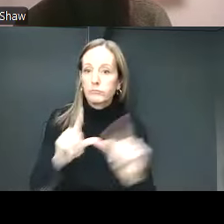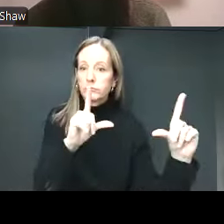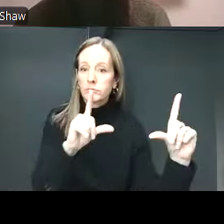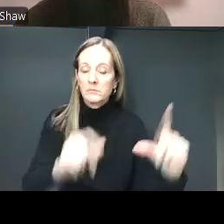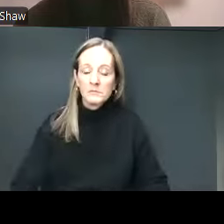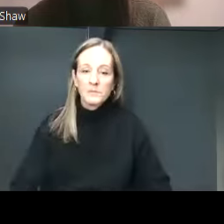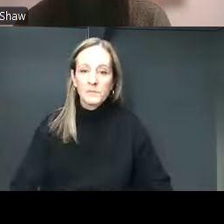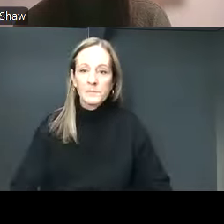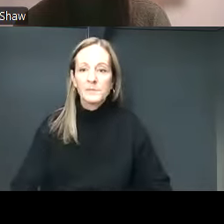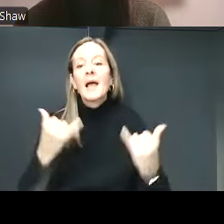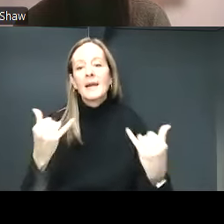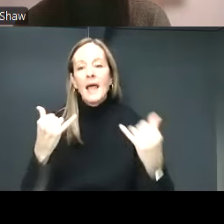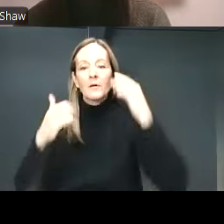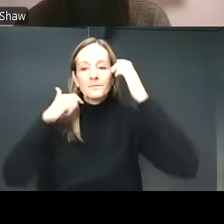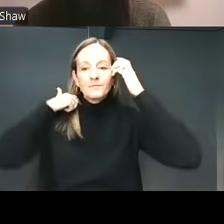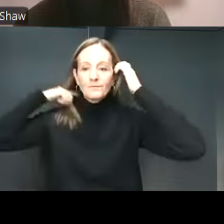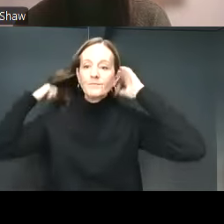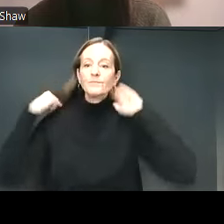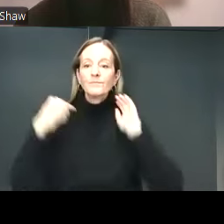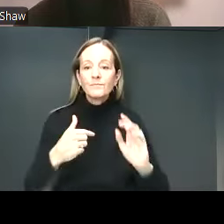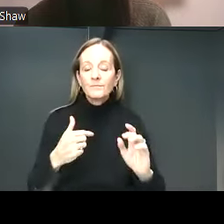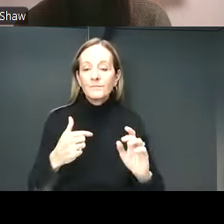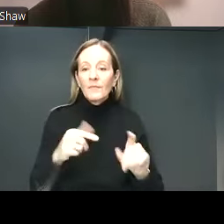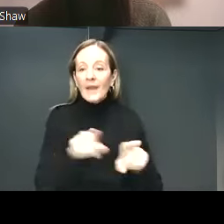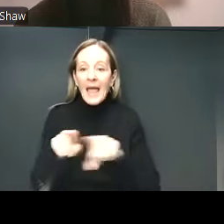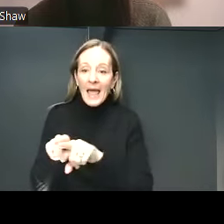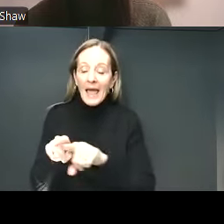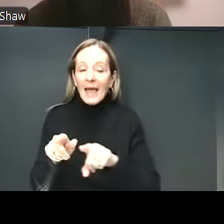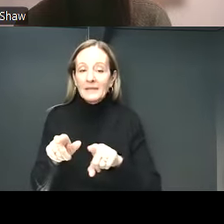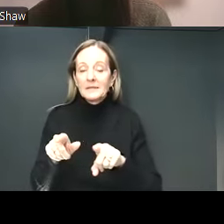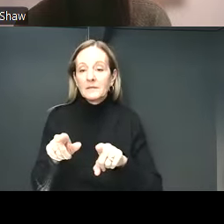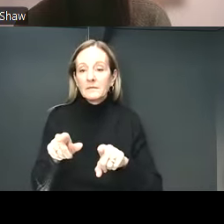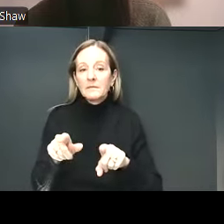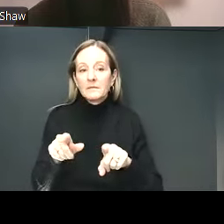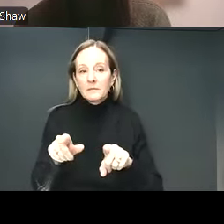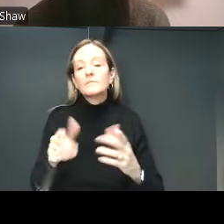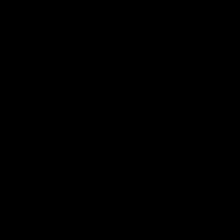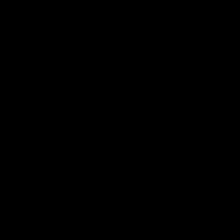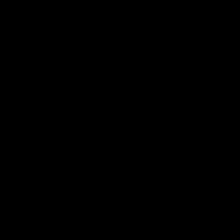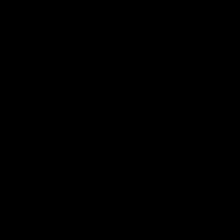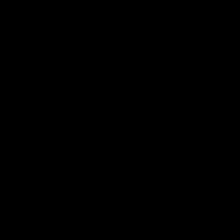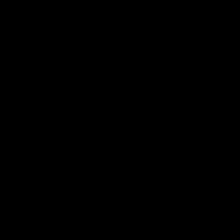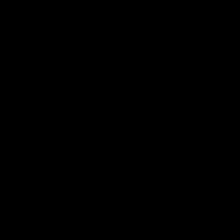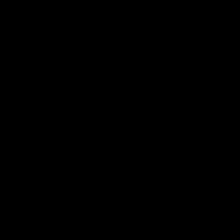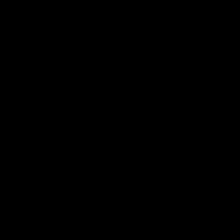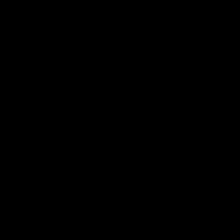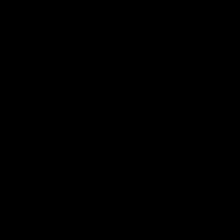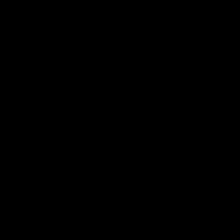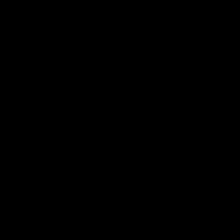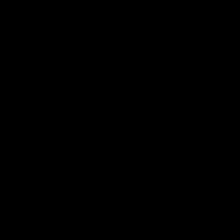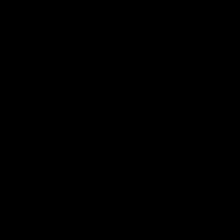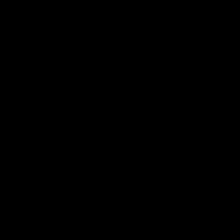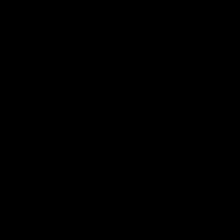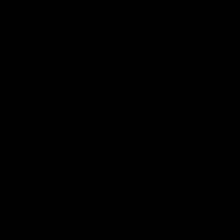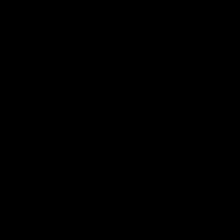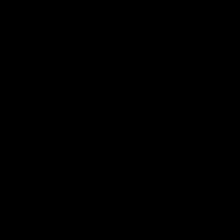And what we wanted to do as Steph does that is we wanted to make this character very engaging and appealing. So you're going to see he makes jokes. We